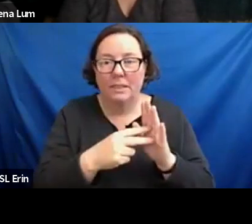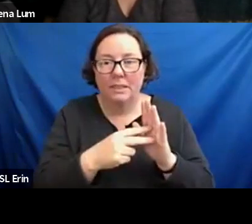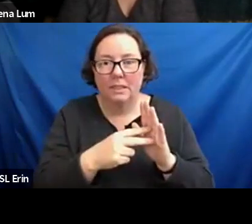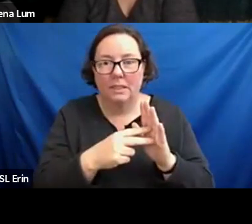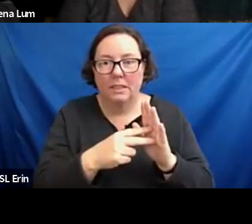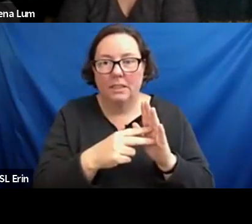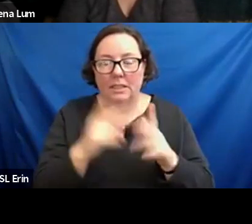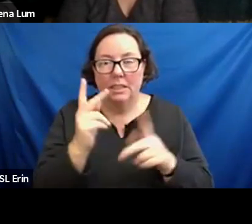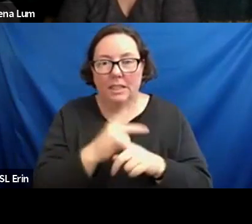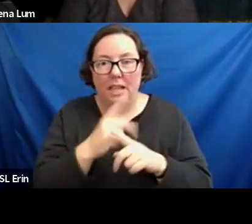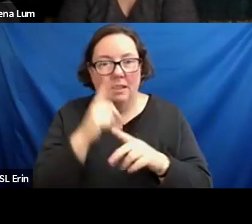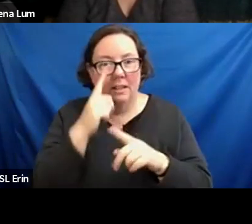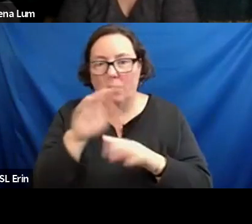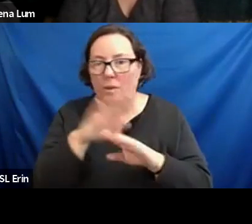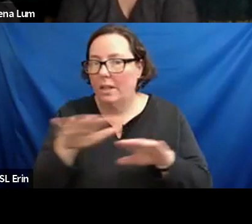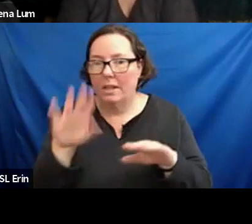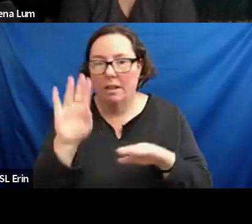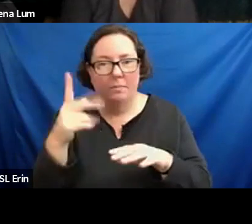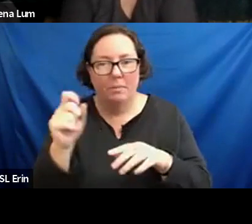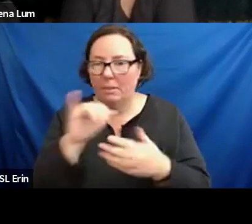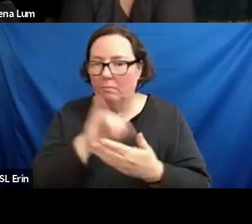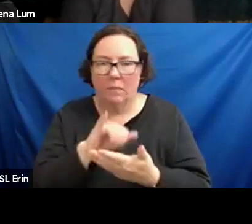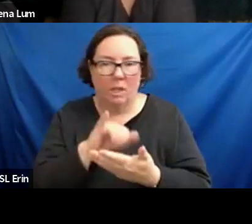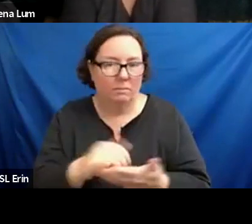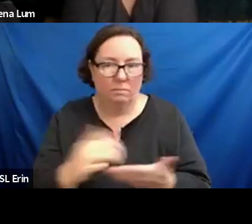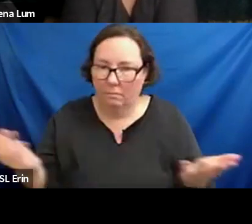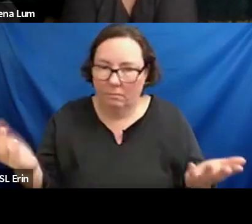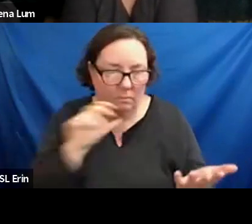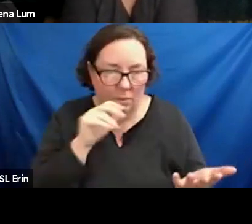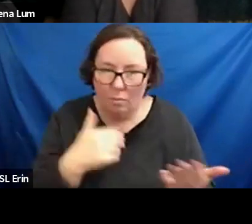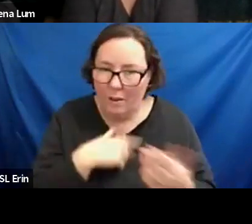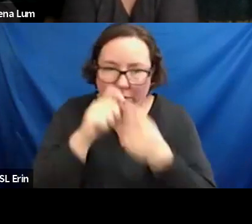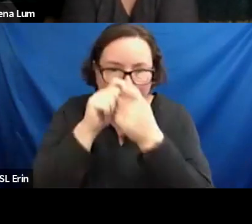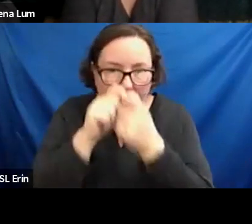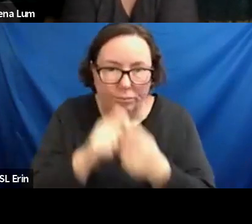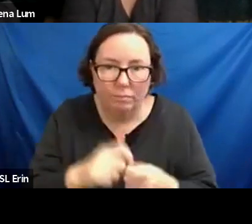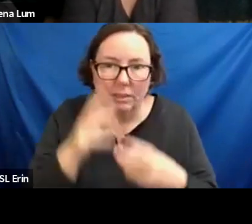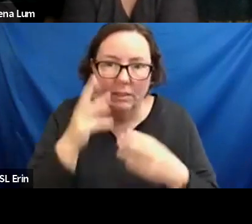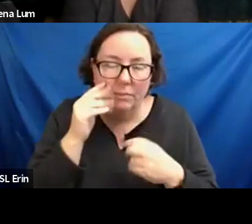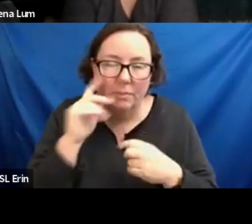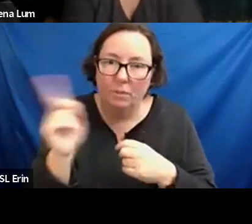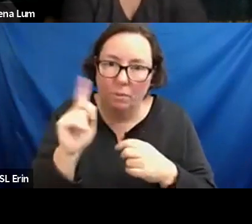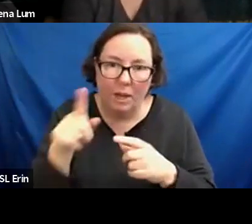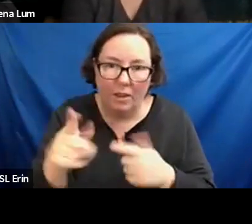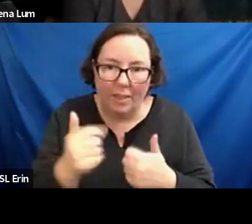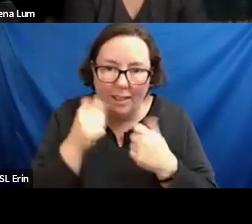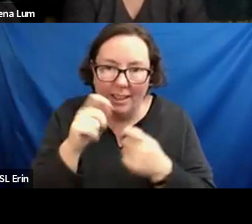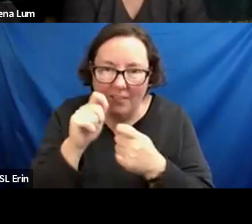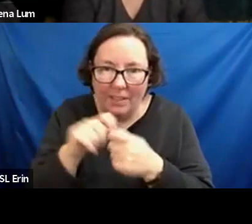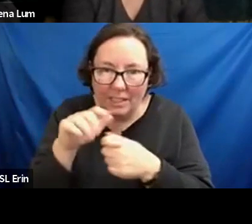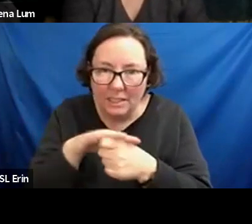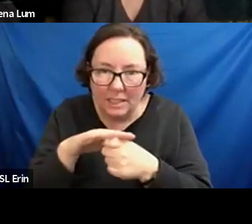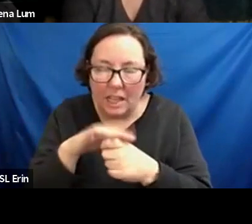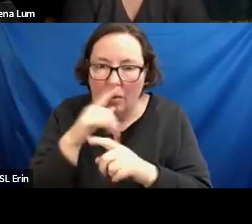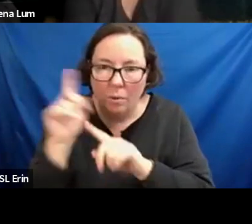could calculate for non-BPS schools because we don't have that detailed information about where the students live that attend those